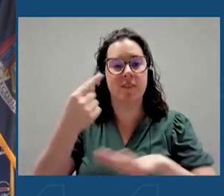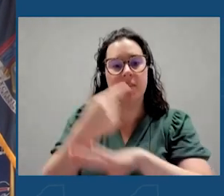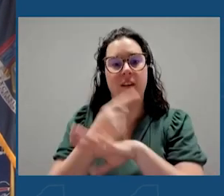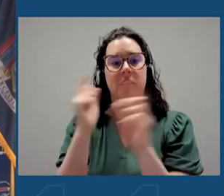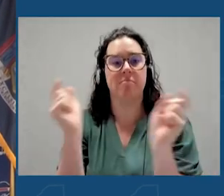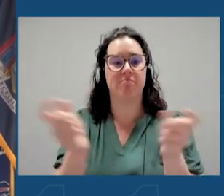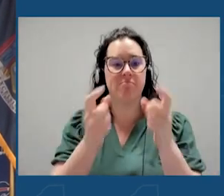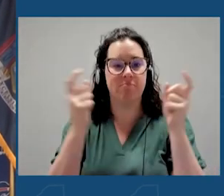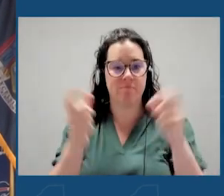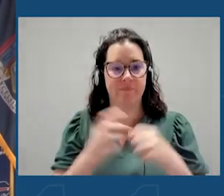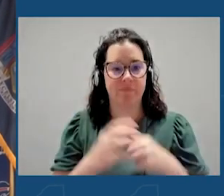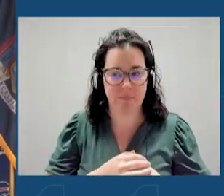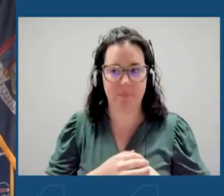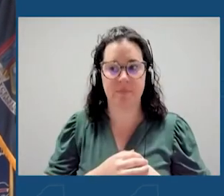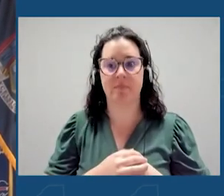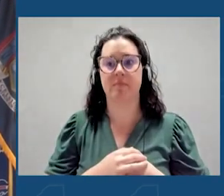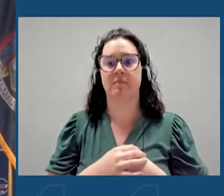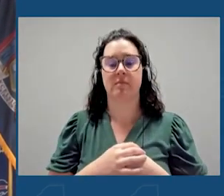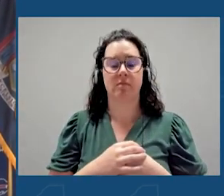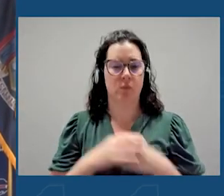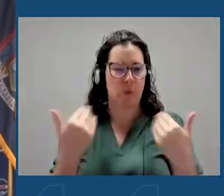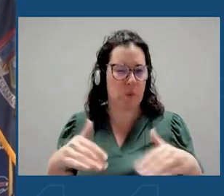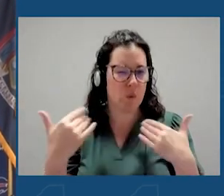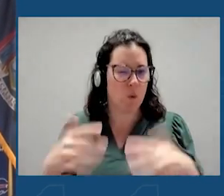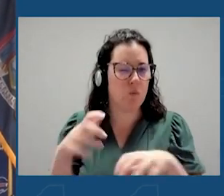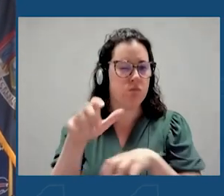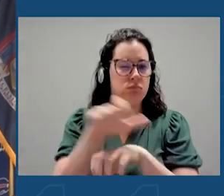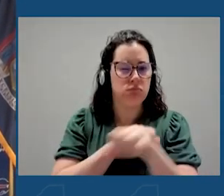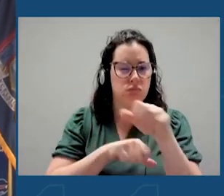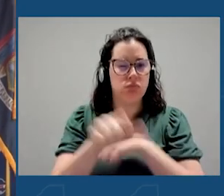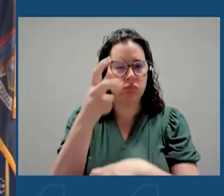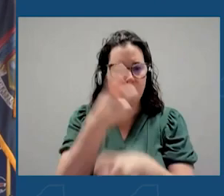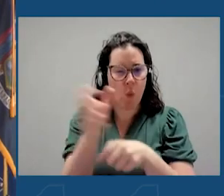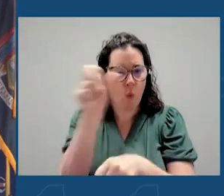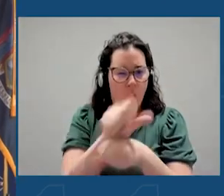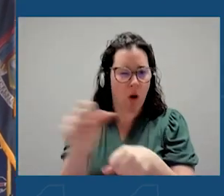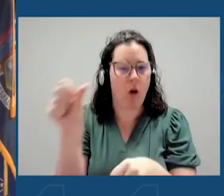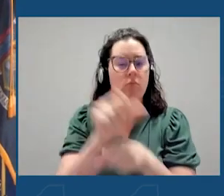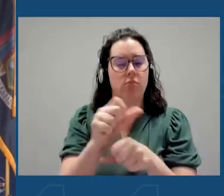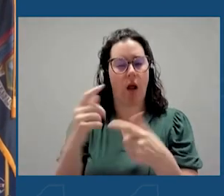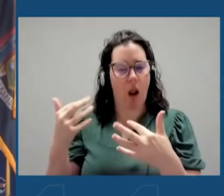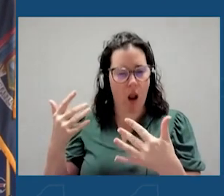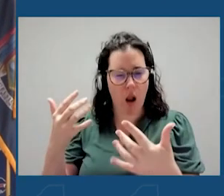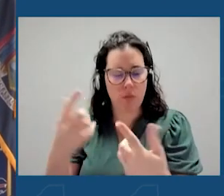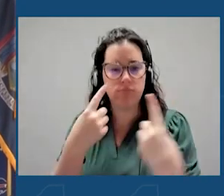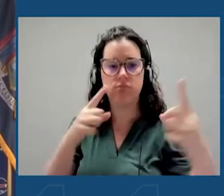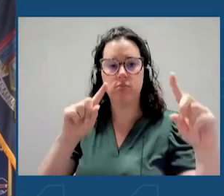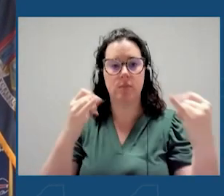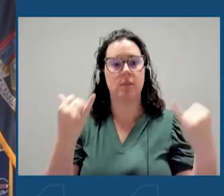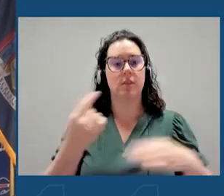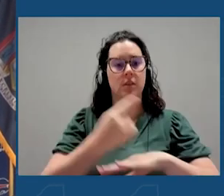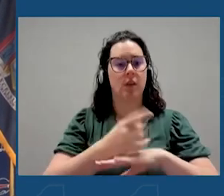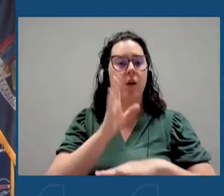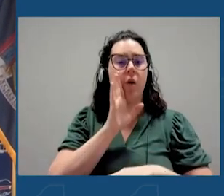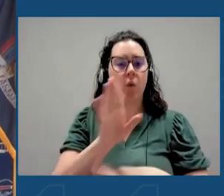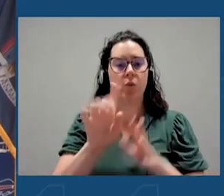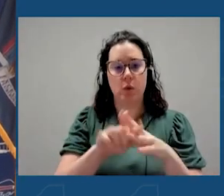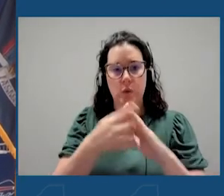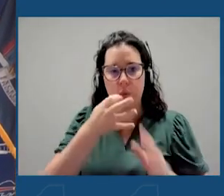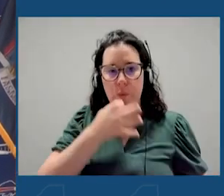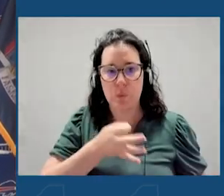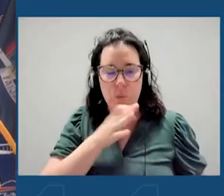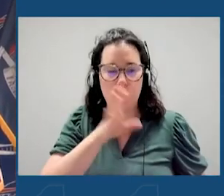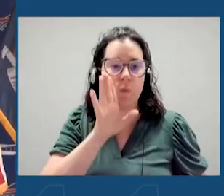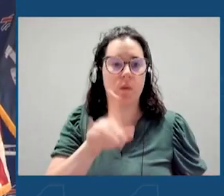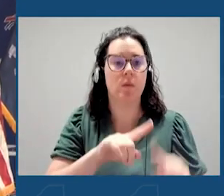an incredible amount of hard work to get us here today. We will begin the program in just a bit, but first, I'd